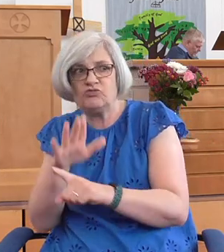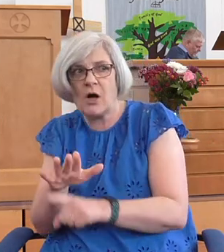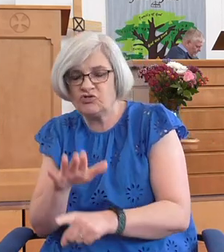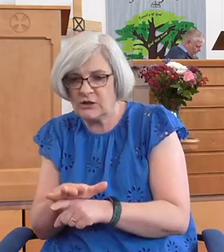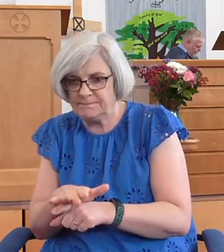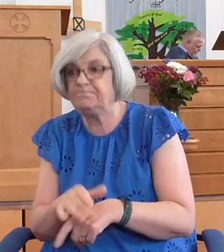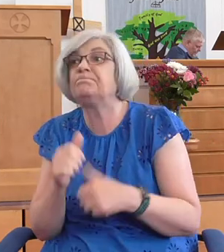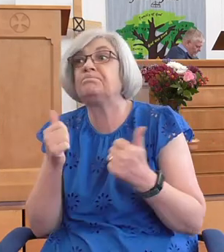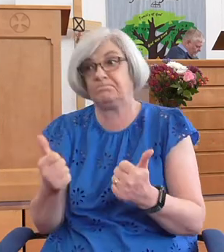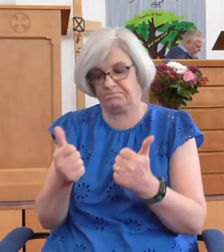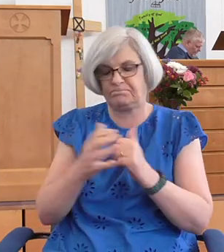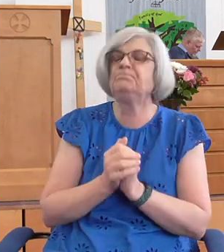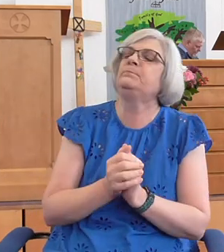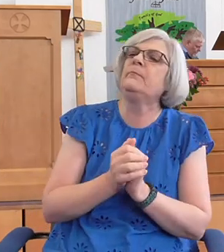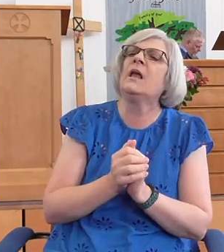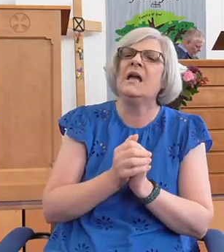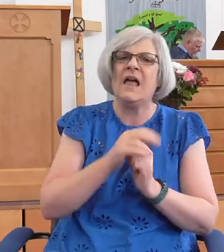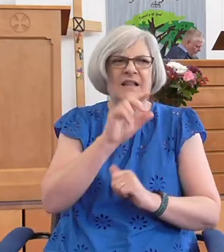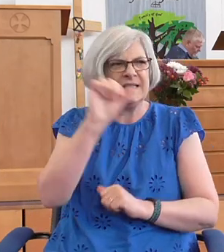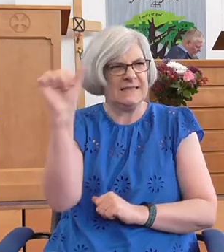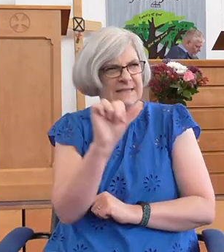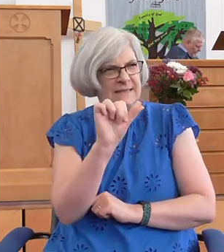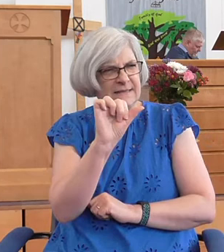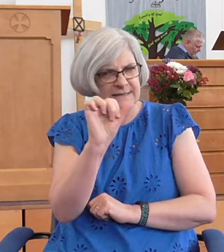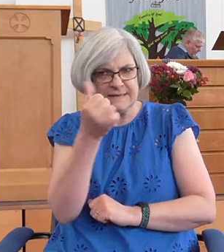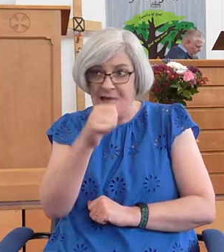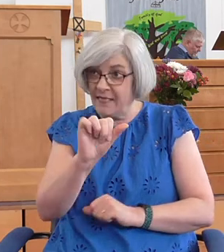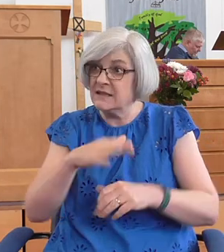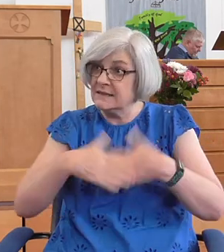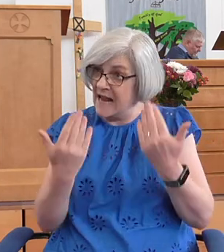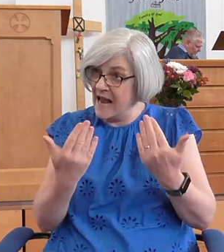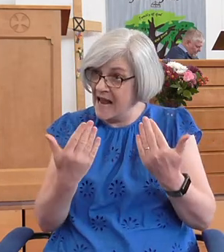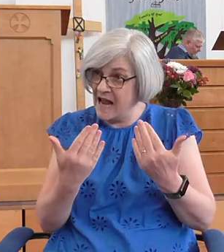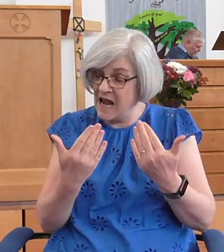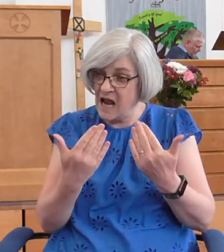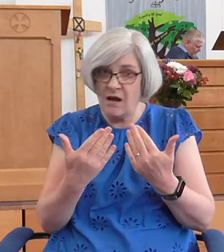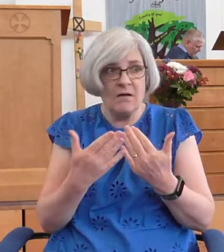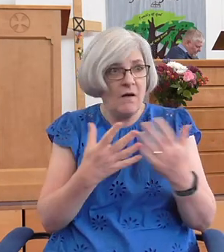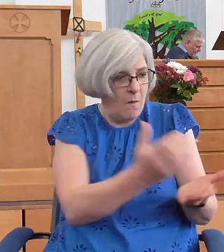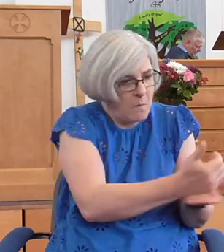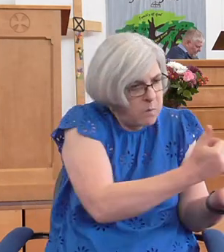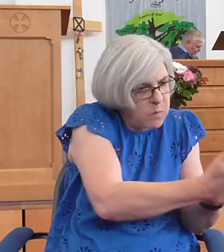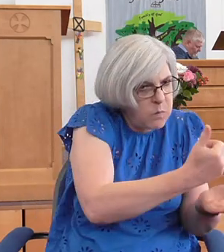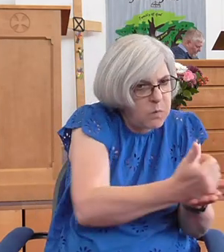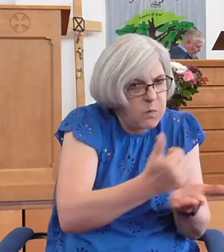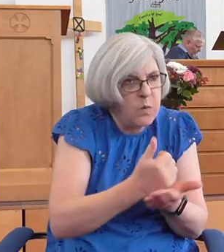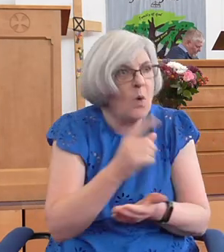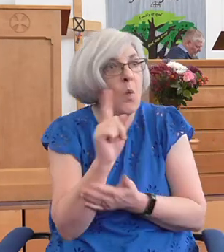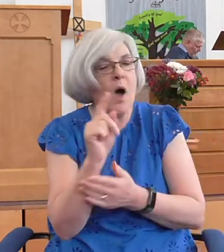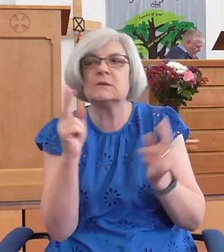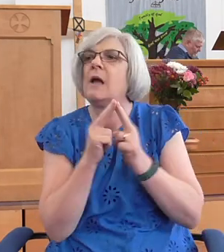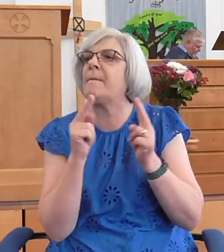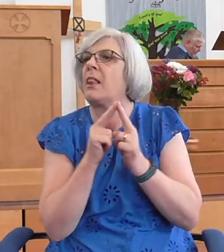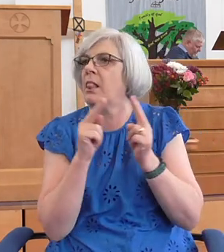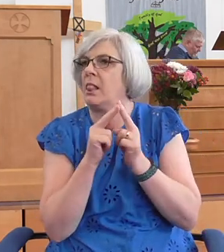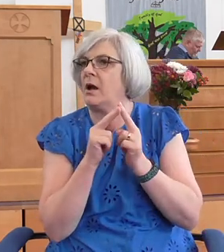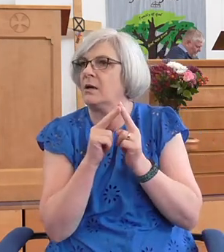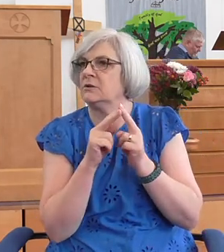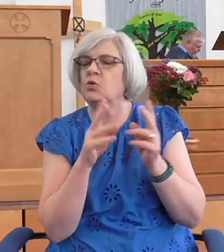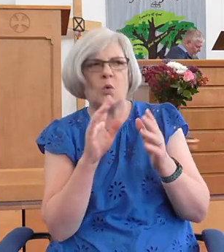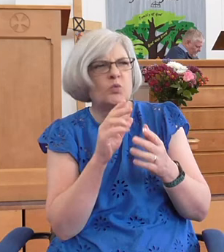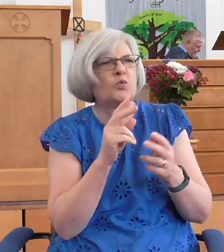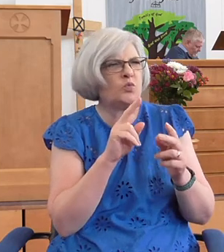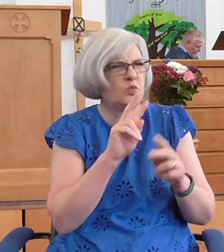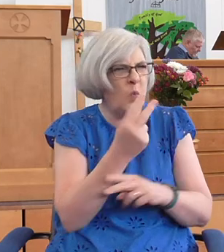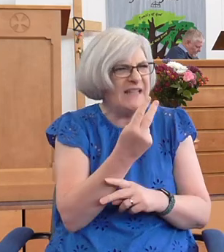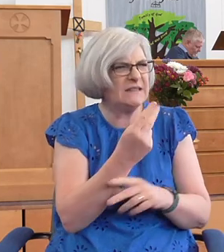instructions. On the sixth day, they are to prepare what they bring in, and that is to be